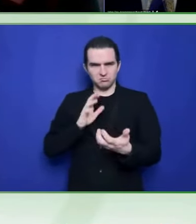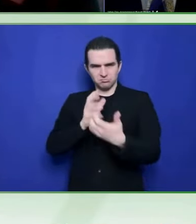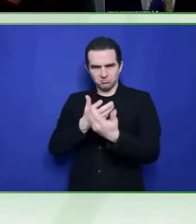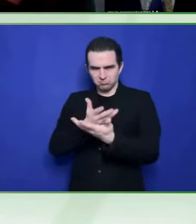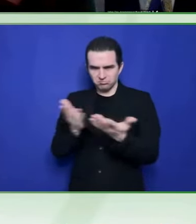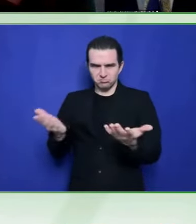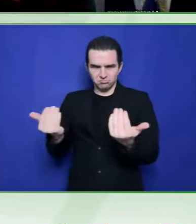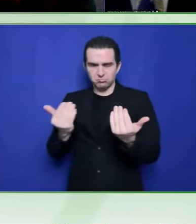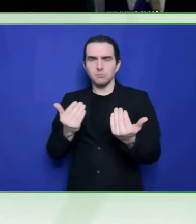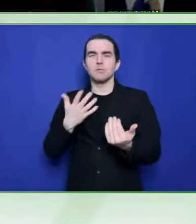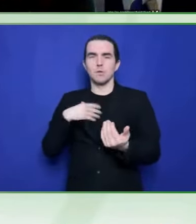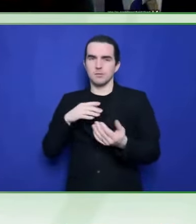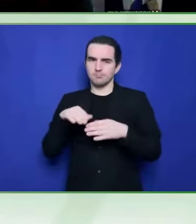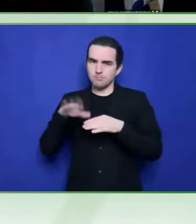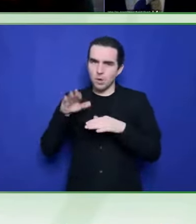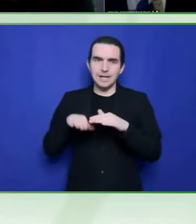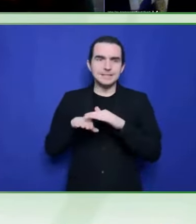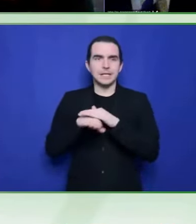life.